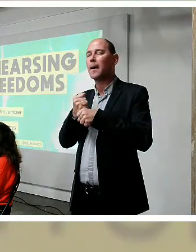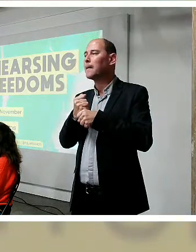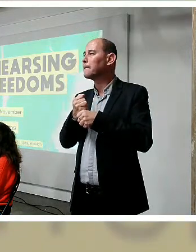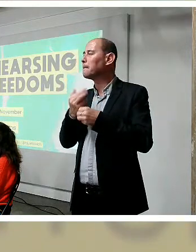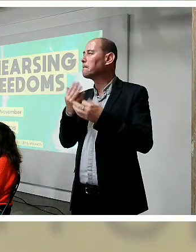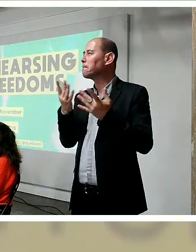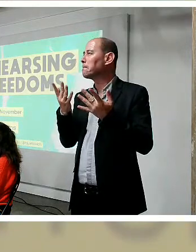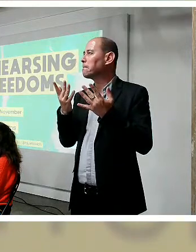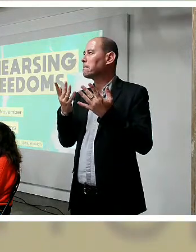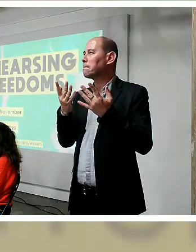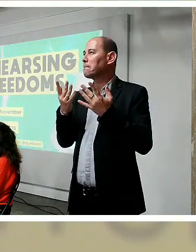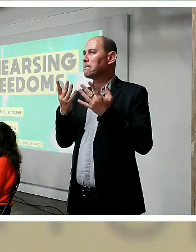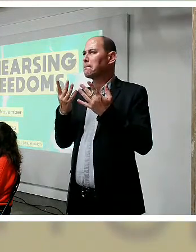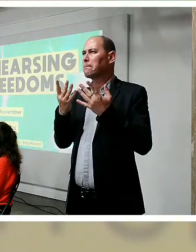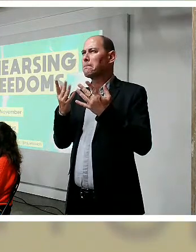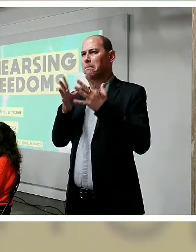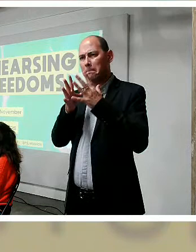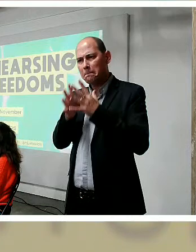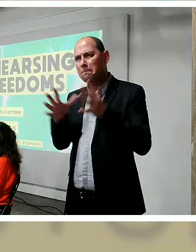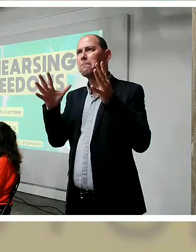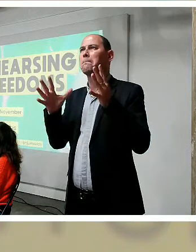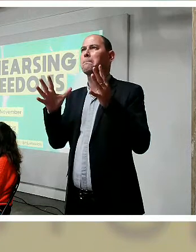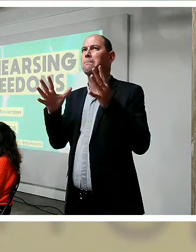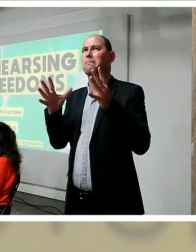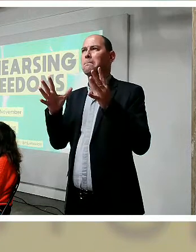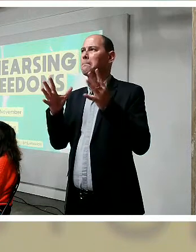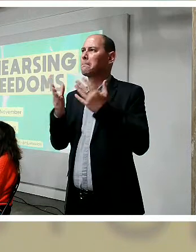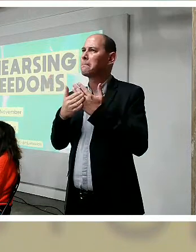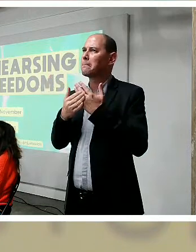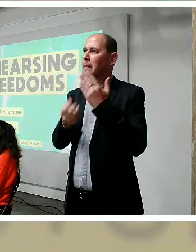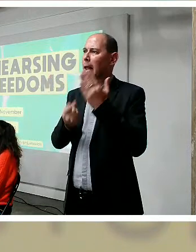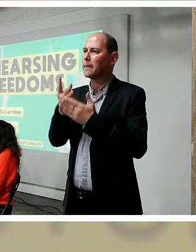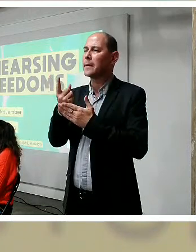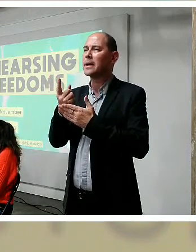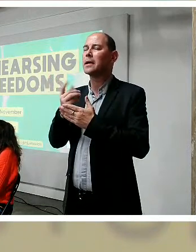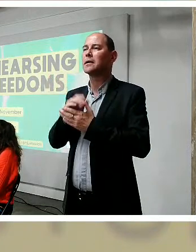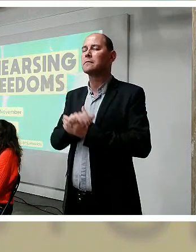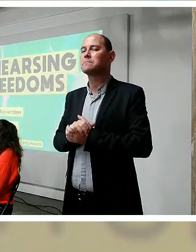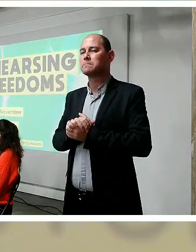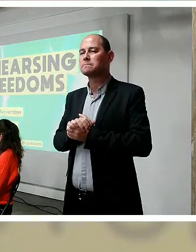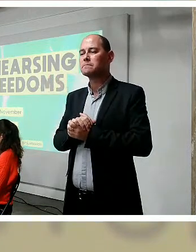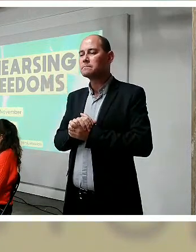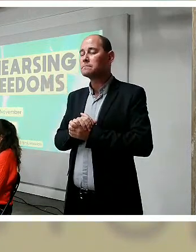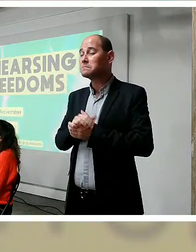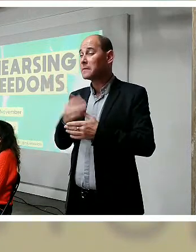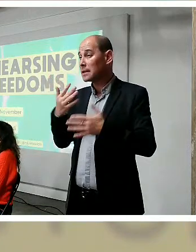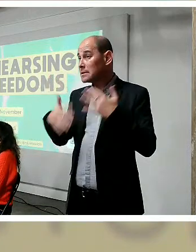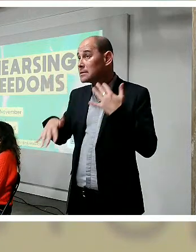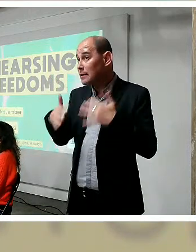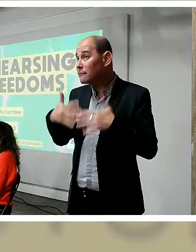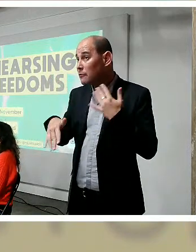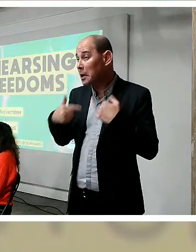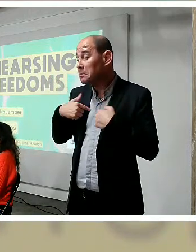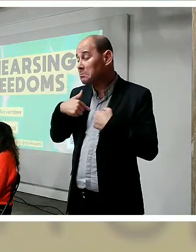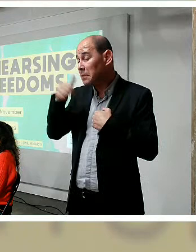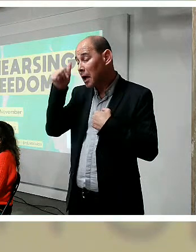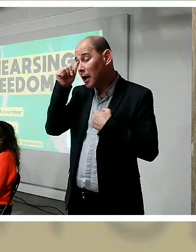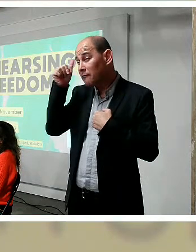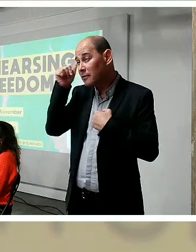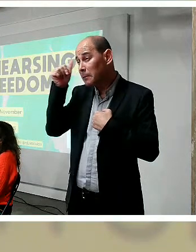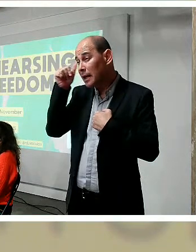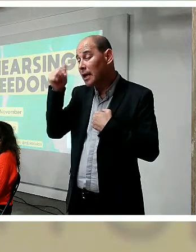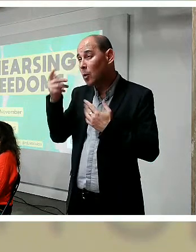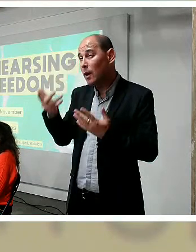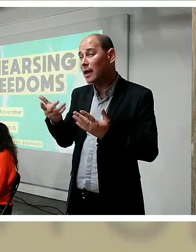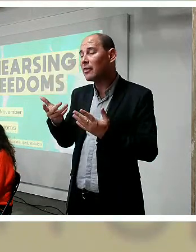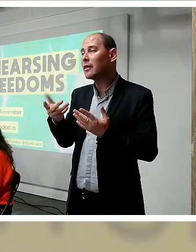I guess, more widespread, right? Like, these were forms of suffering that I was familiar with, but that were